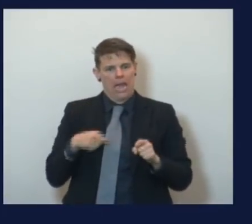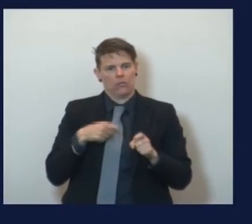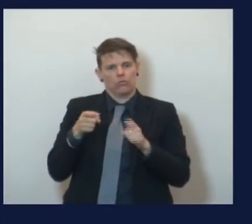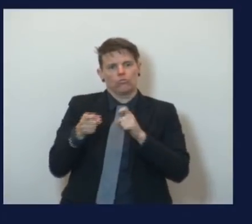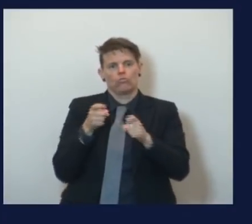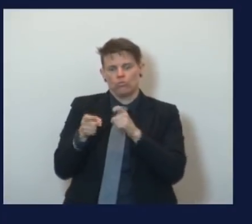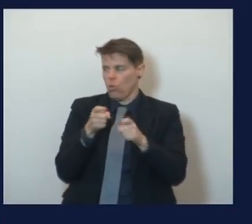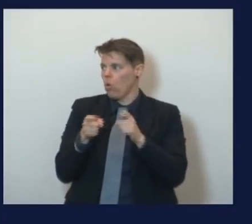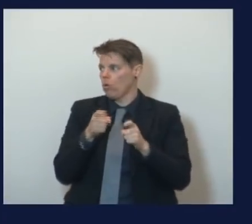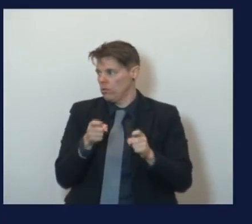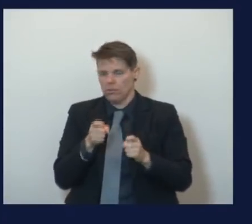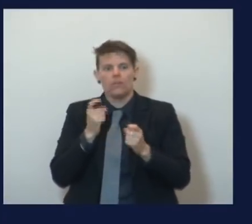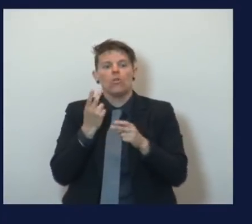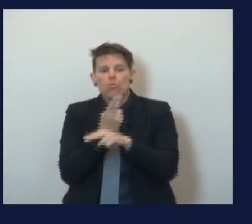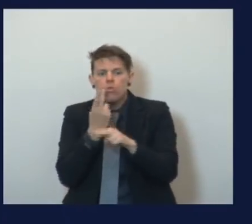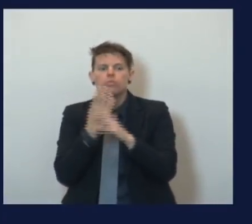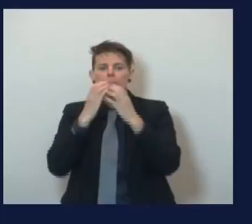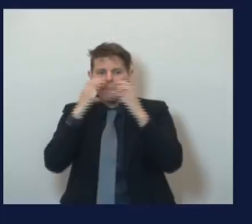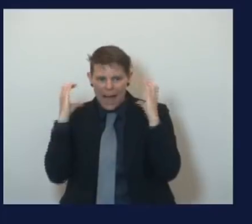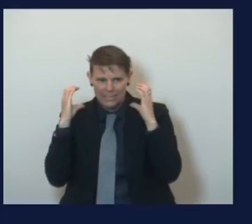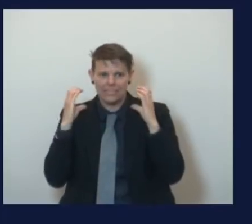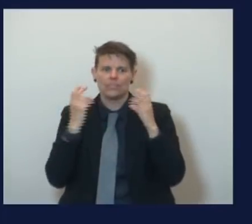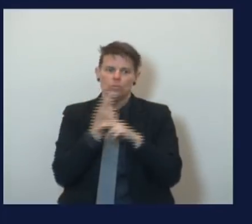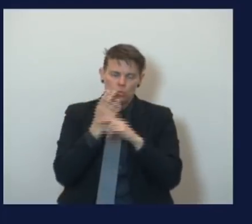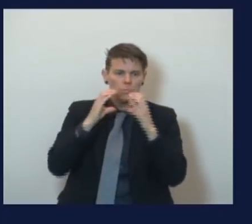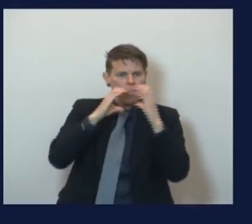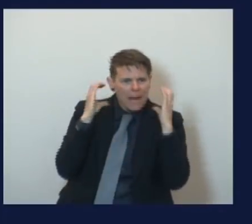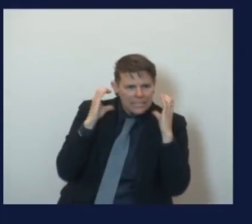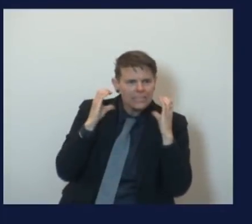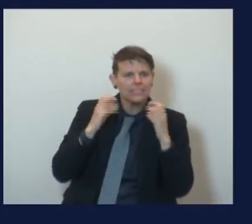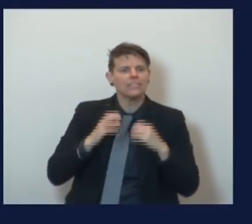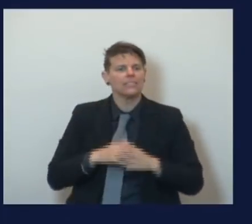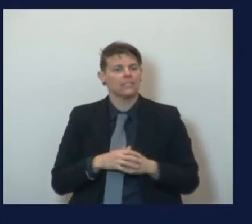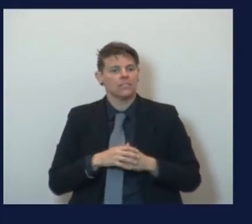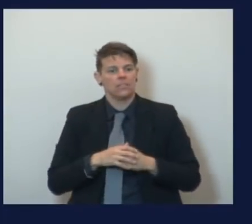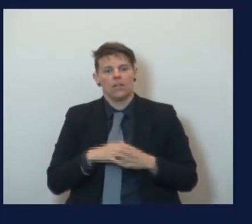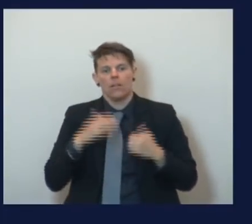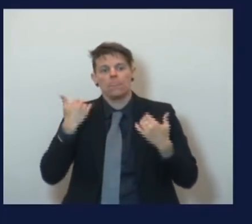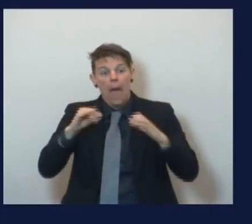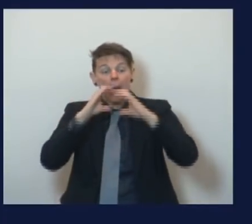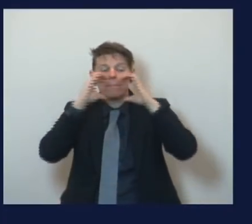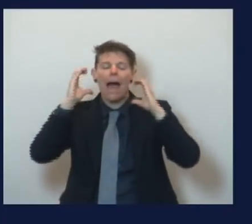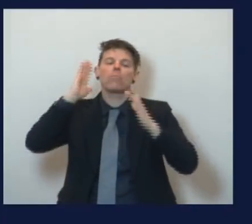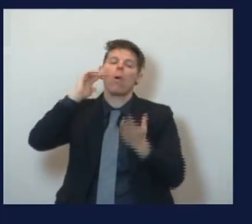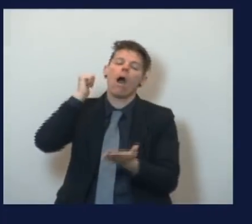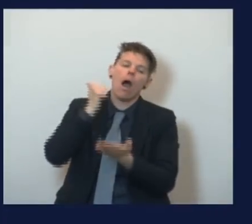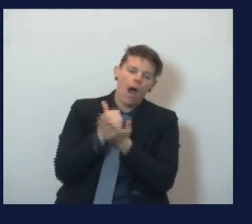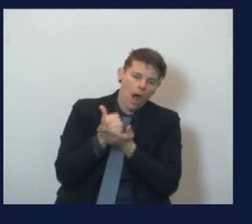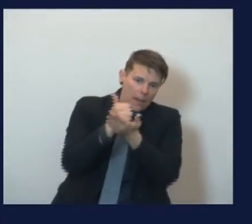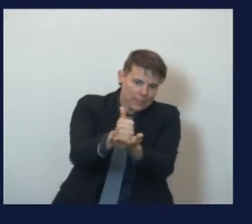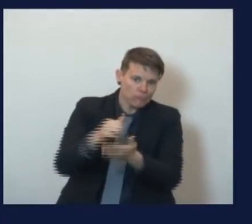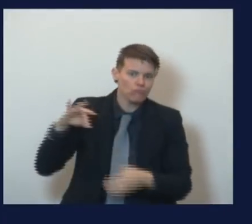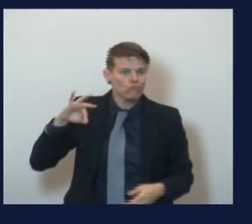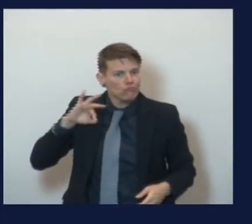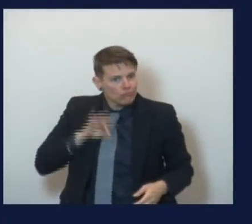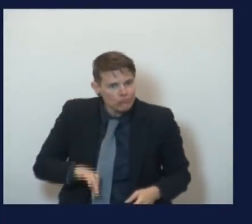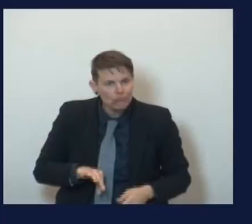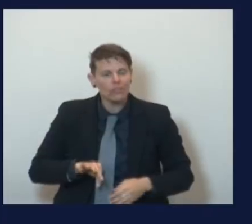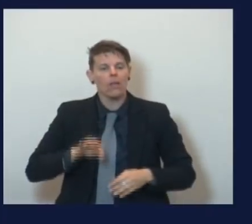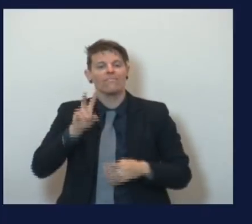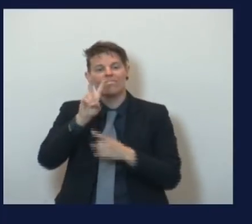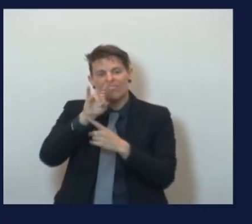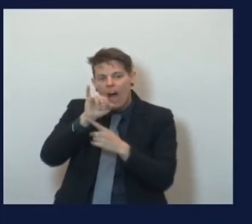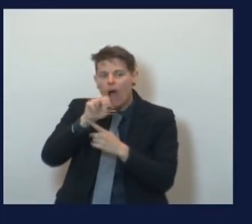between a respirator and the healthcare workers, making sure that they cannot pass that virus on to a patient, but this mitigates